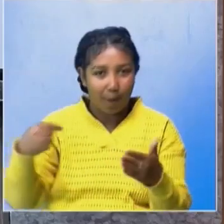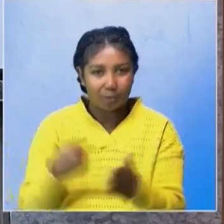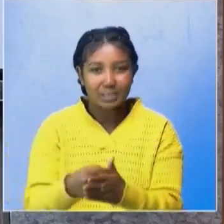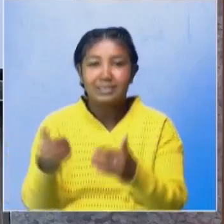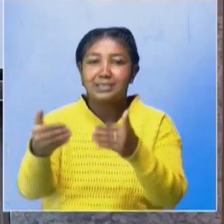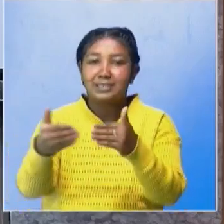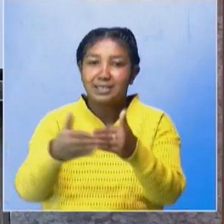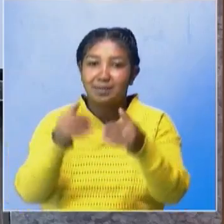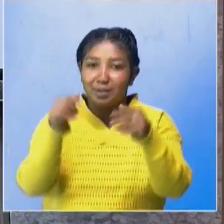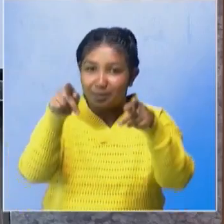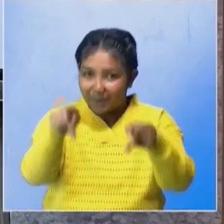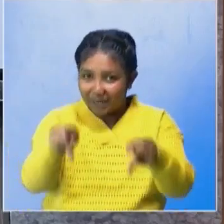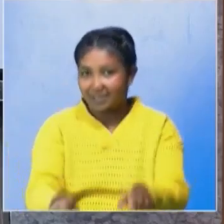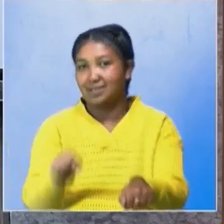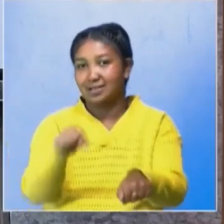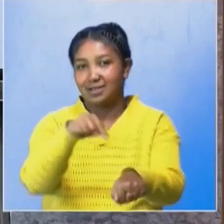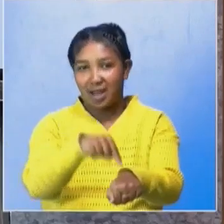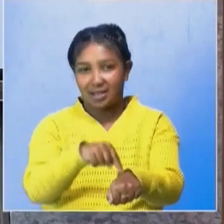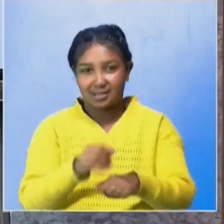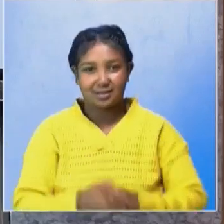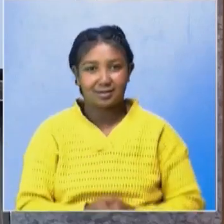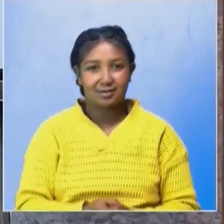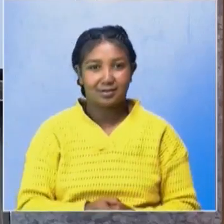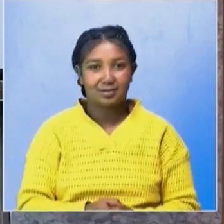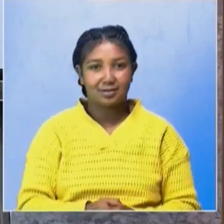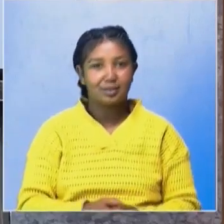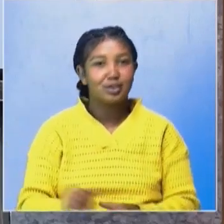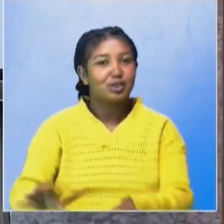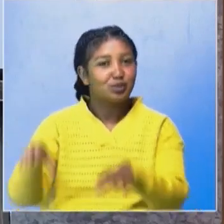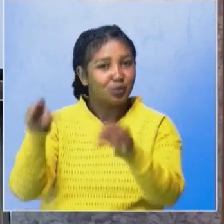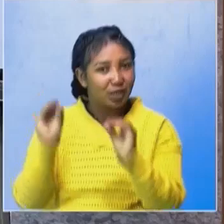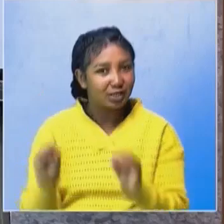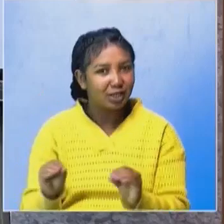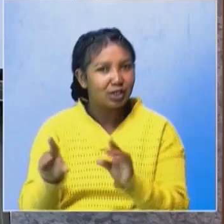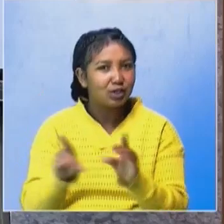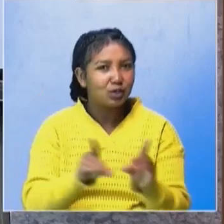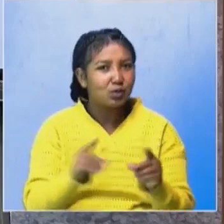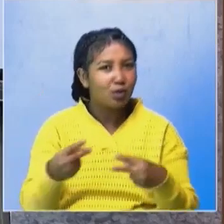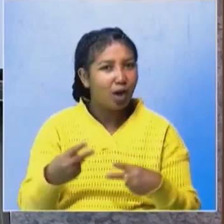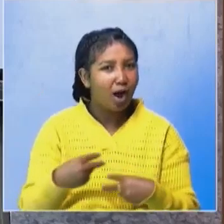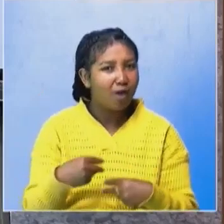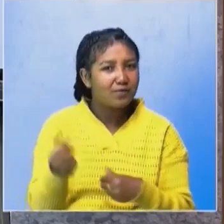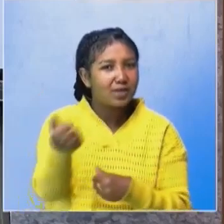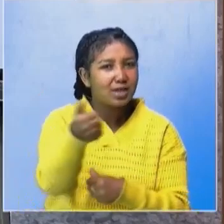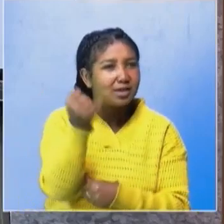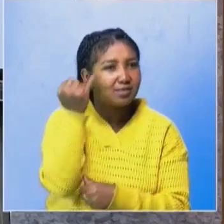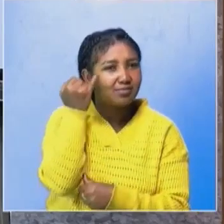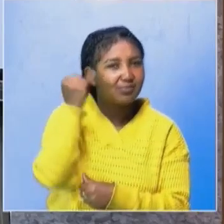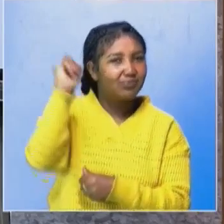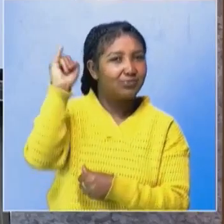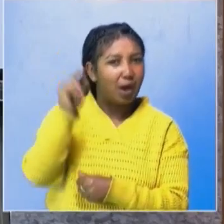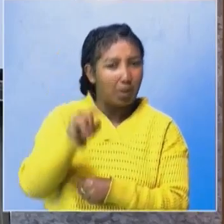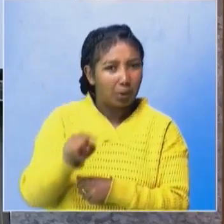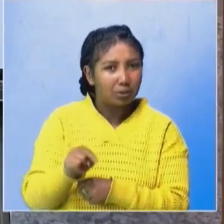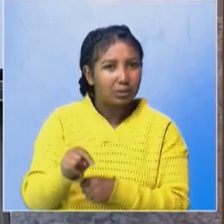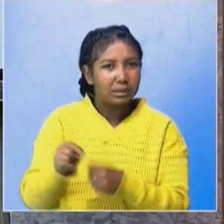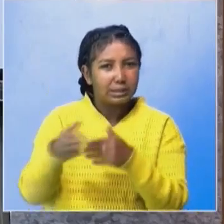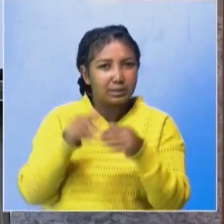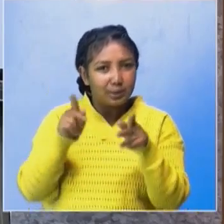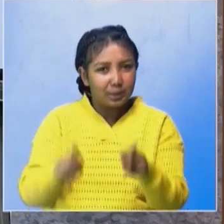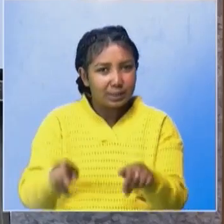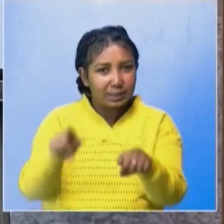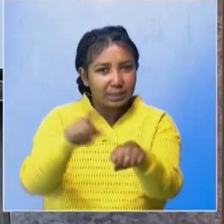simple present tense. Students, do you have any idea about simple present